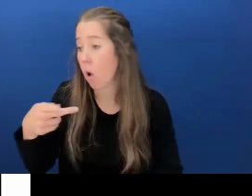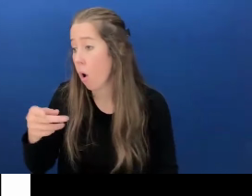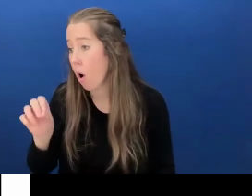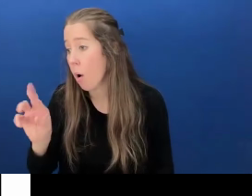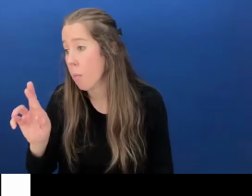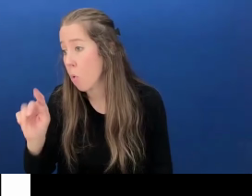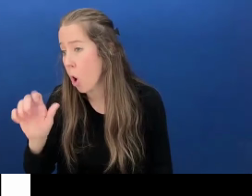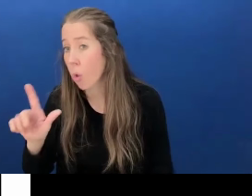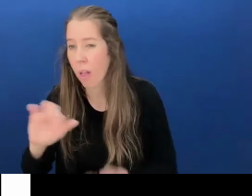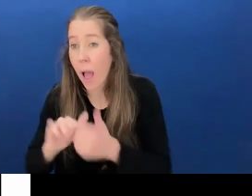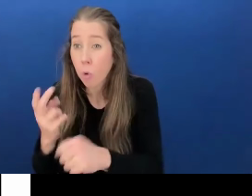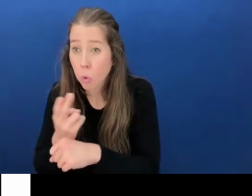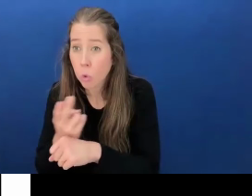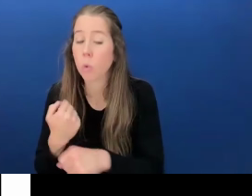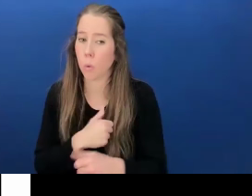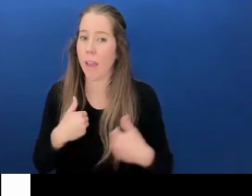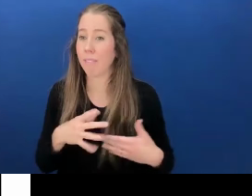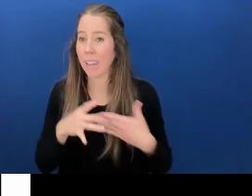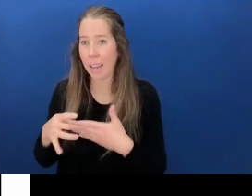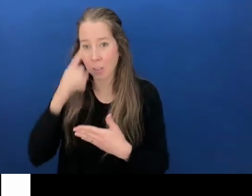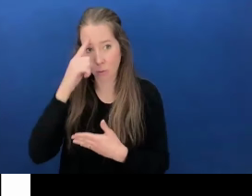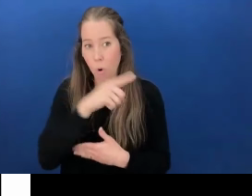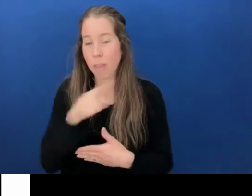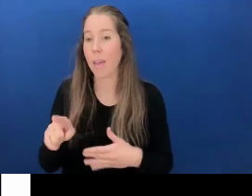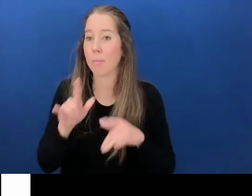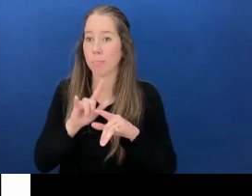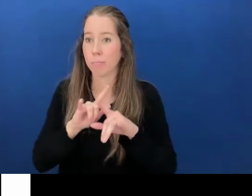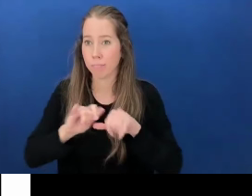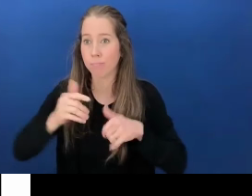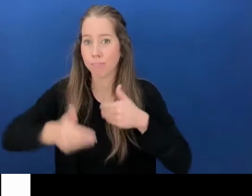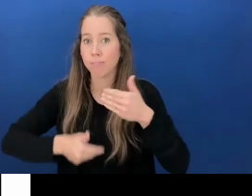that stuff, we have that guidance for them along the way.